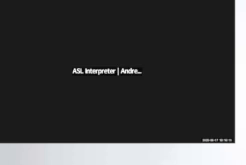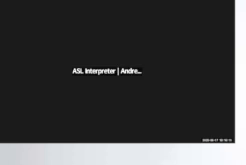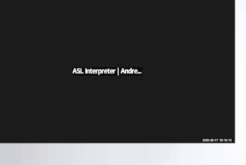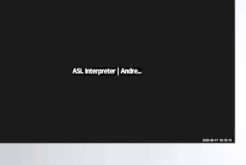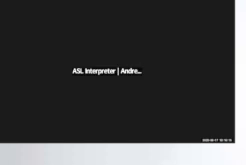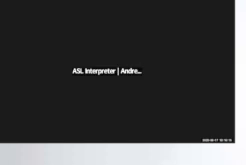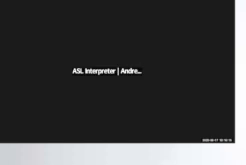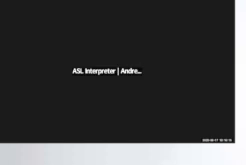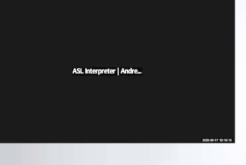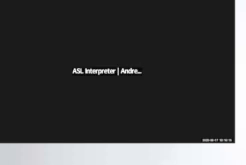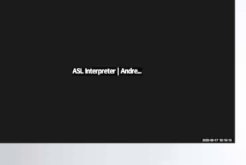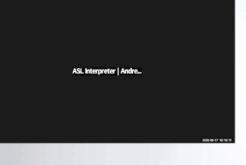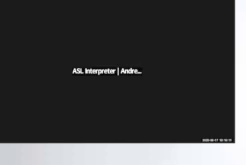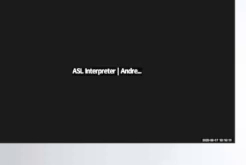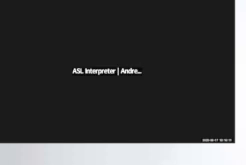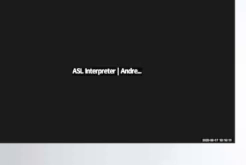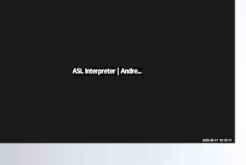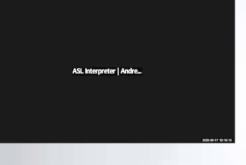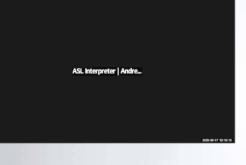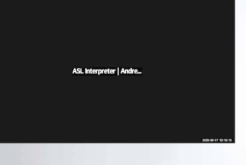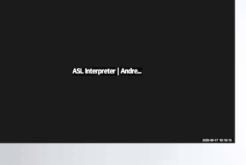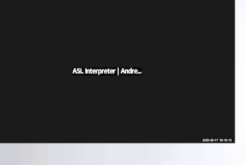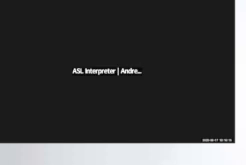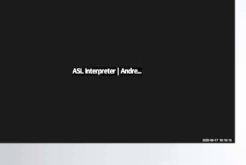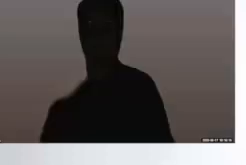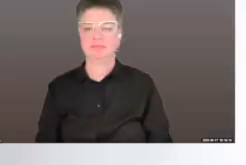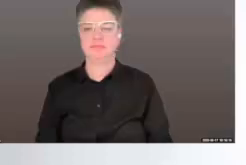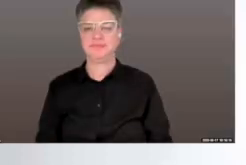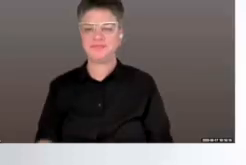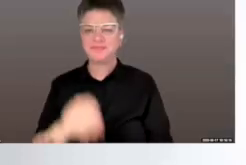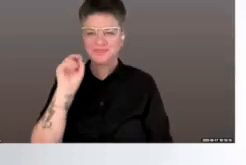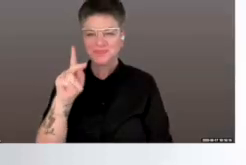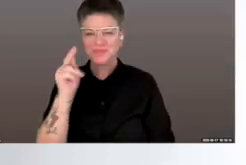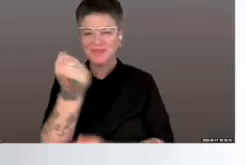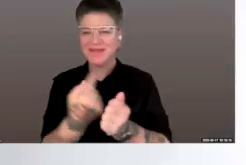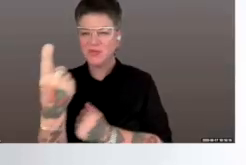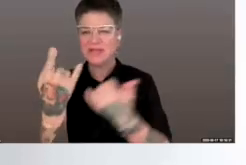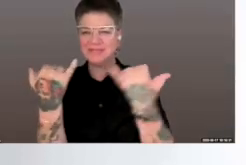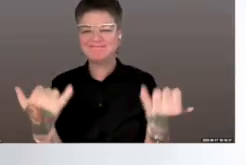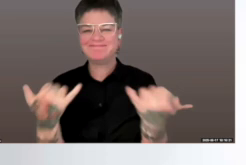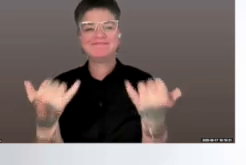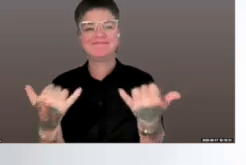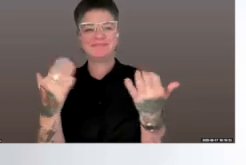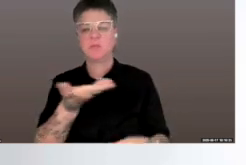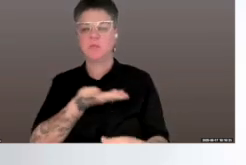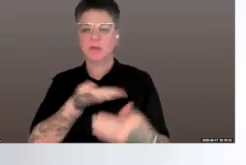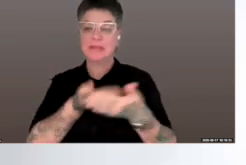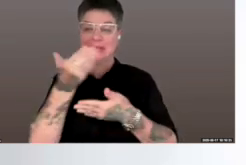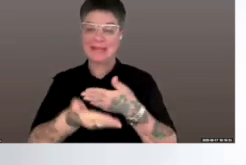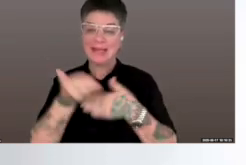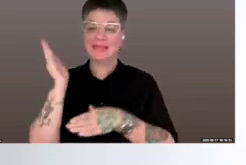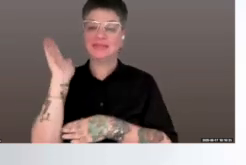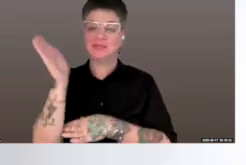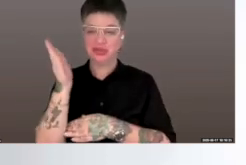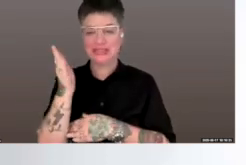incentives programs, such as Clean Cars for All and financing assistance, by helping to alleviate